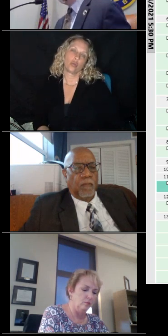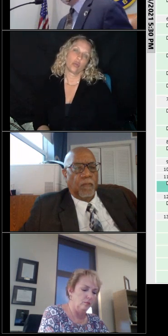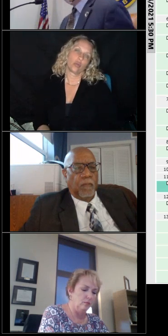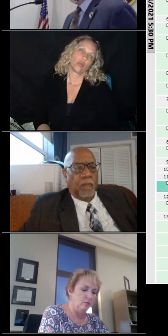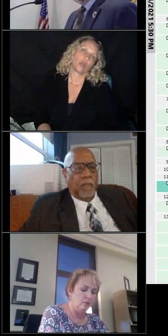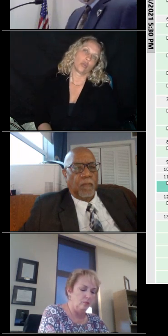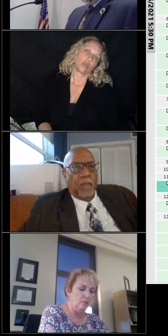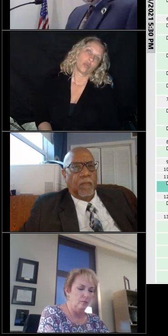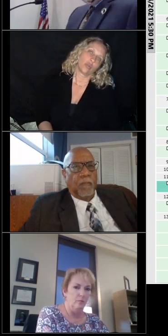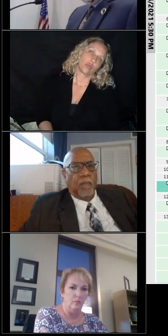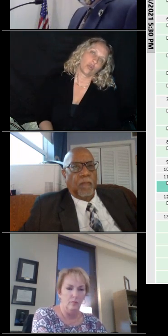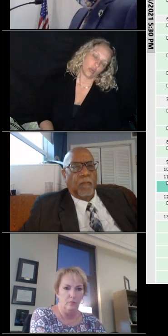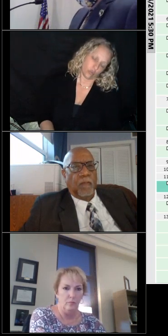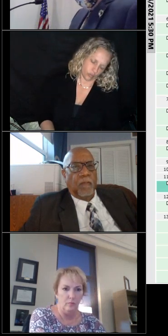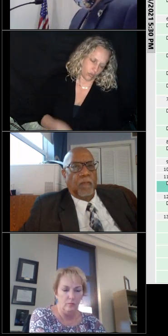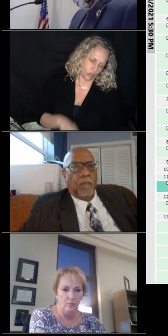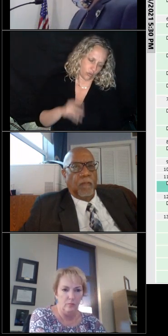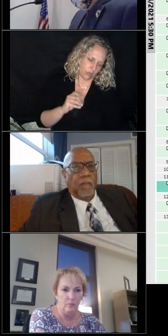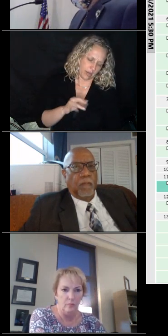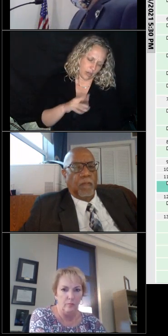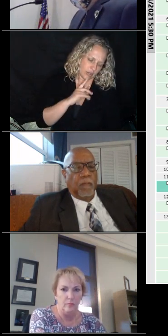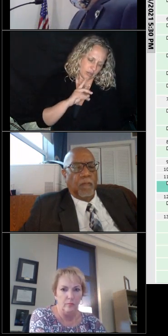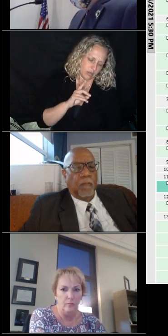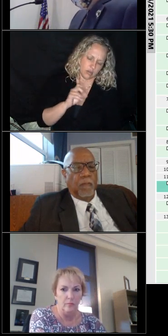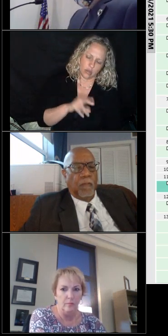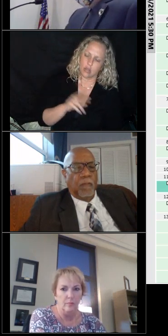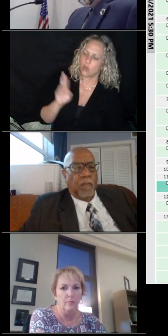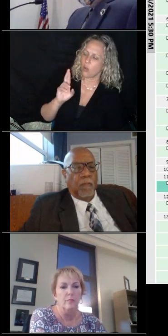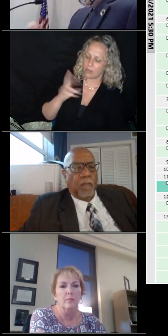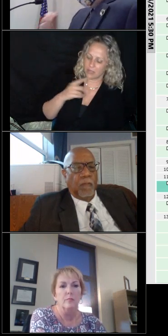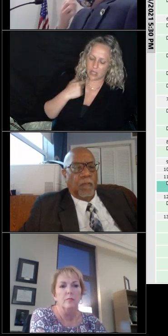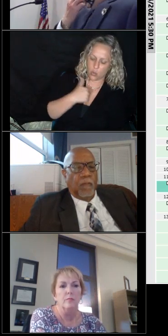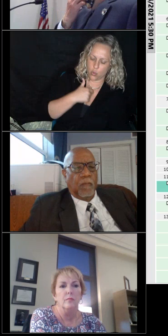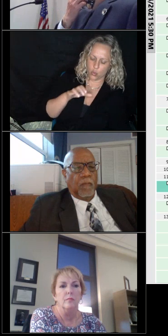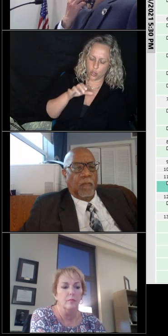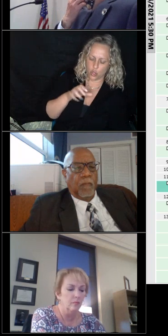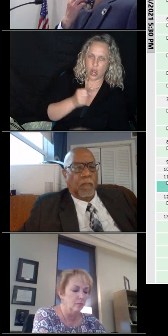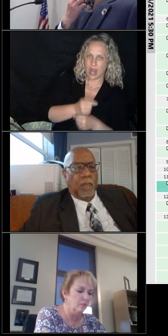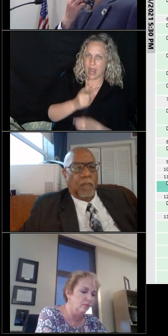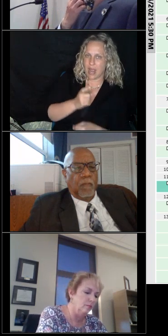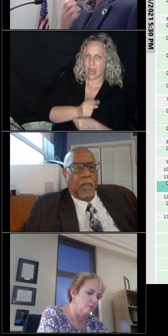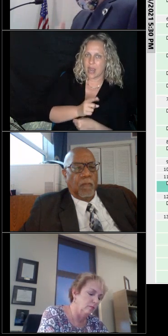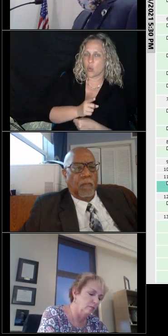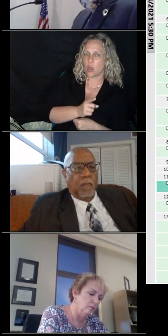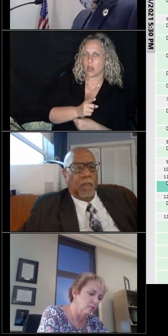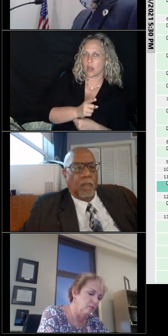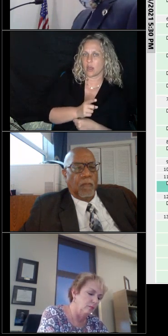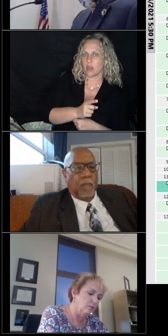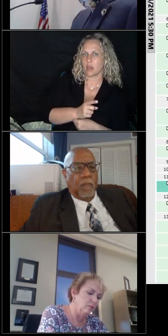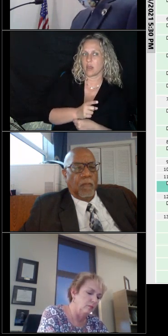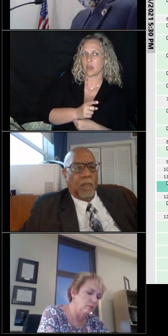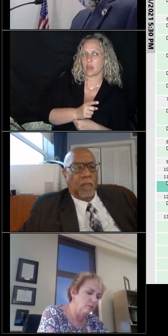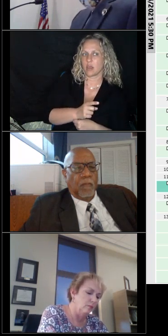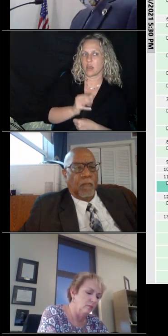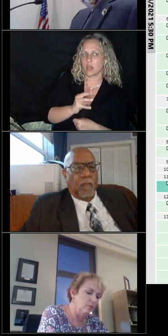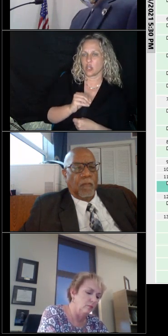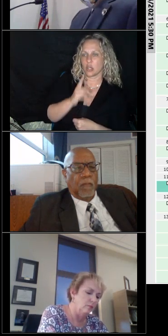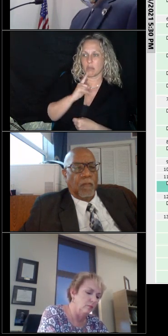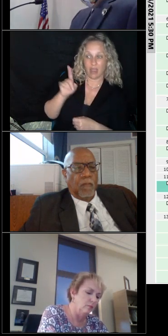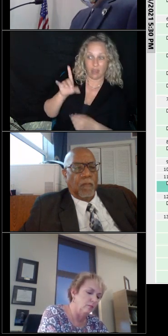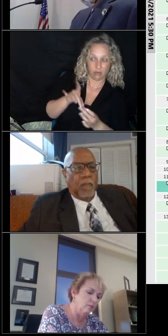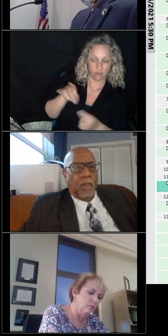Okay. And so my motion is, you know, that we would do it on an annual basis. Jim, I would defer to you for,